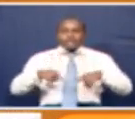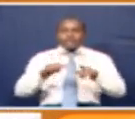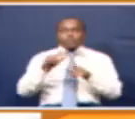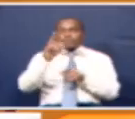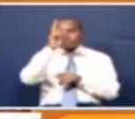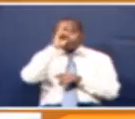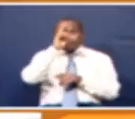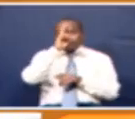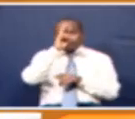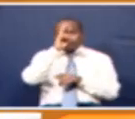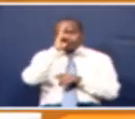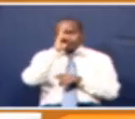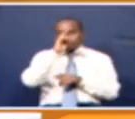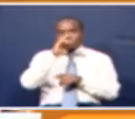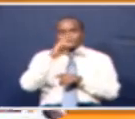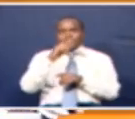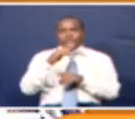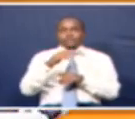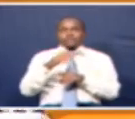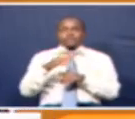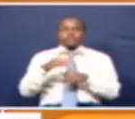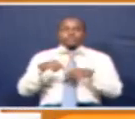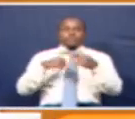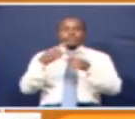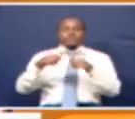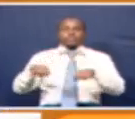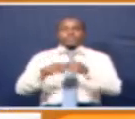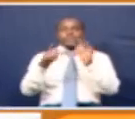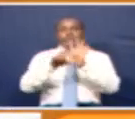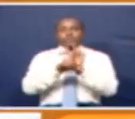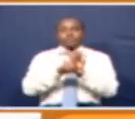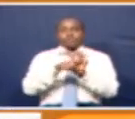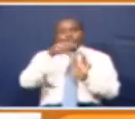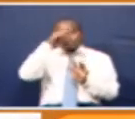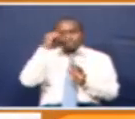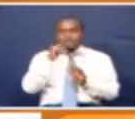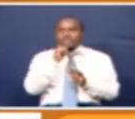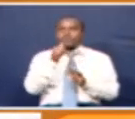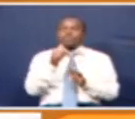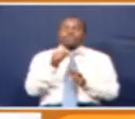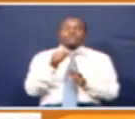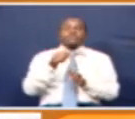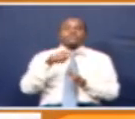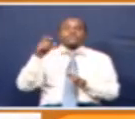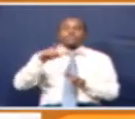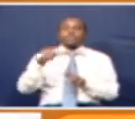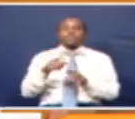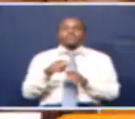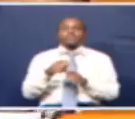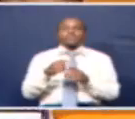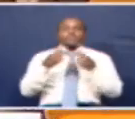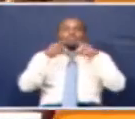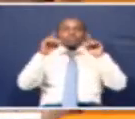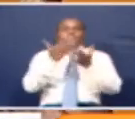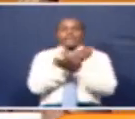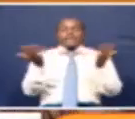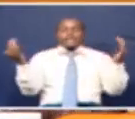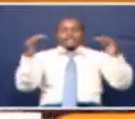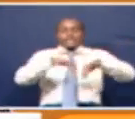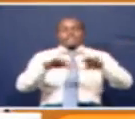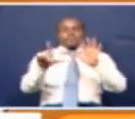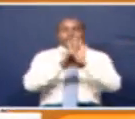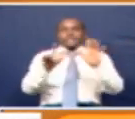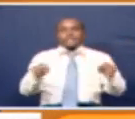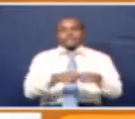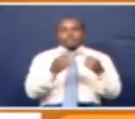again to get away with illegality. Okay. Because they are not supposed to declare any assembly illegal. They are supposed to be informed